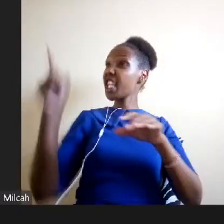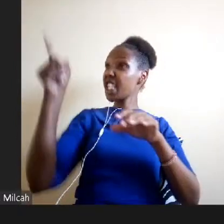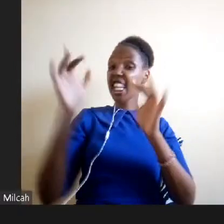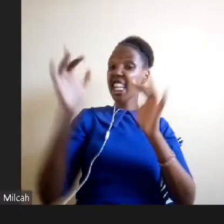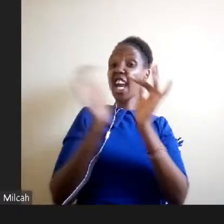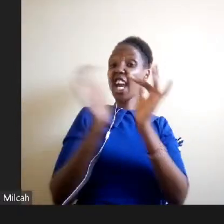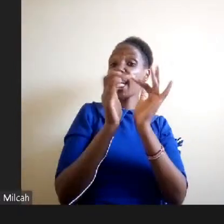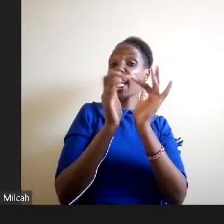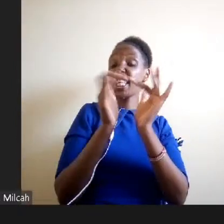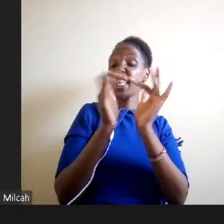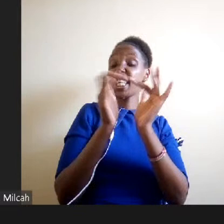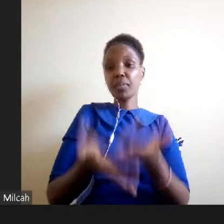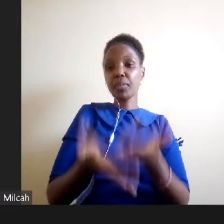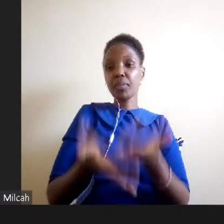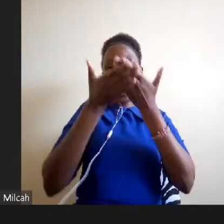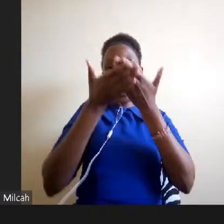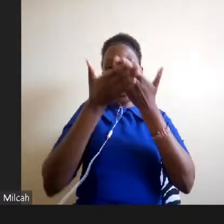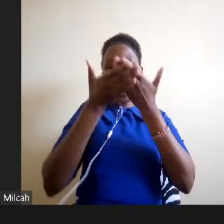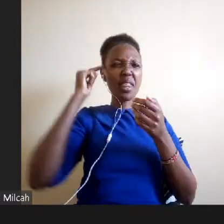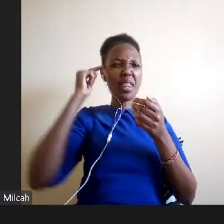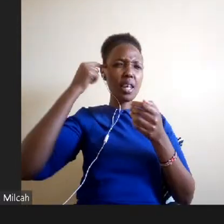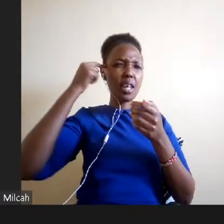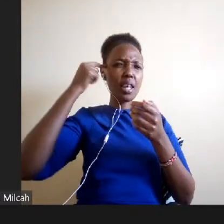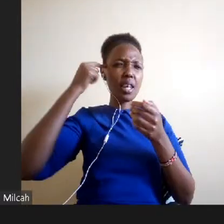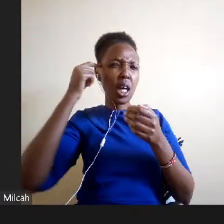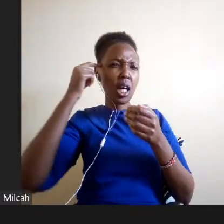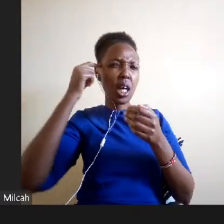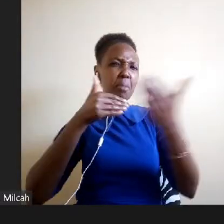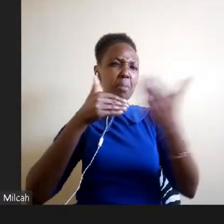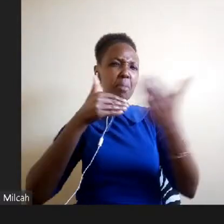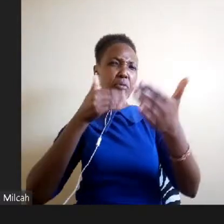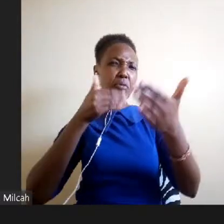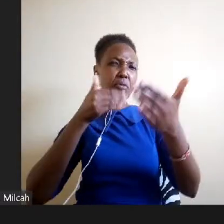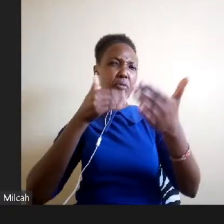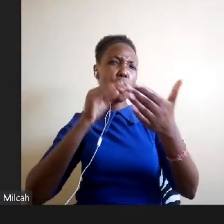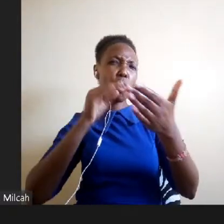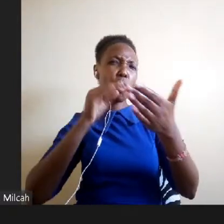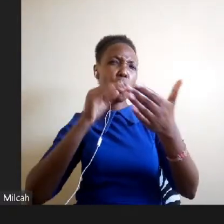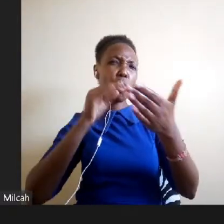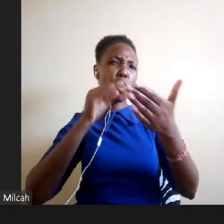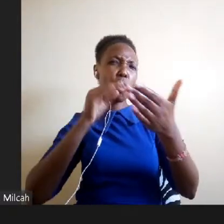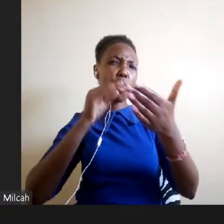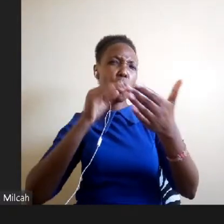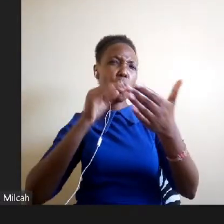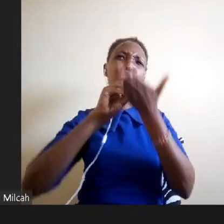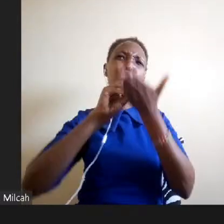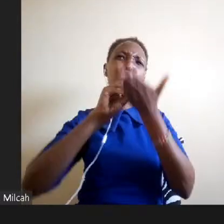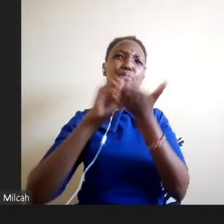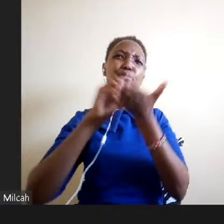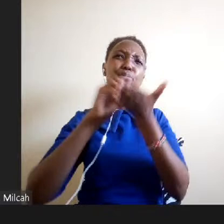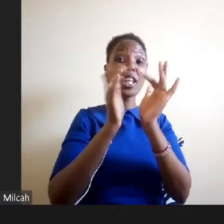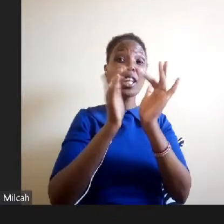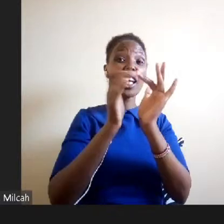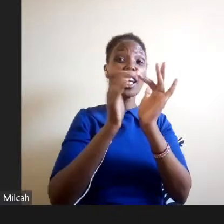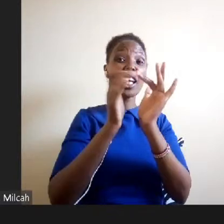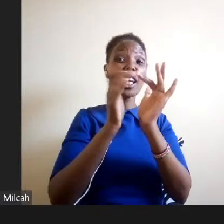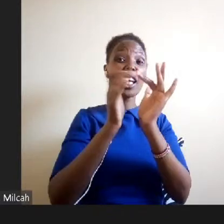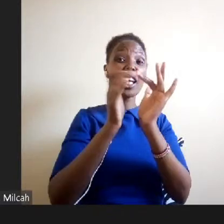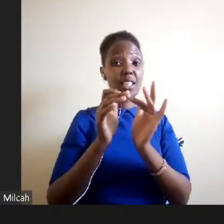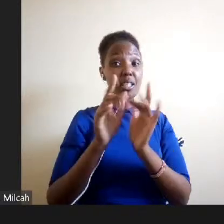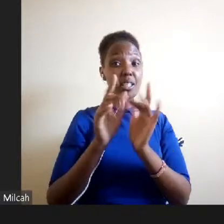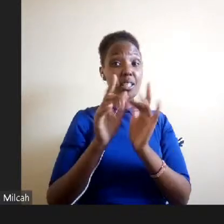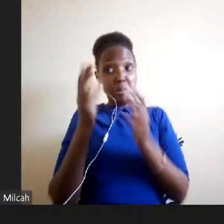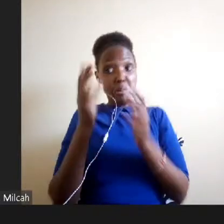our children to think before they post and think if what they're posting is necessary, because they also can be contributors towards negative